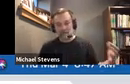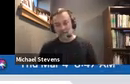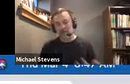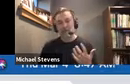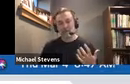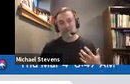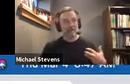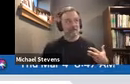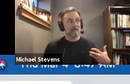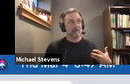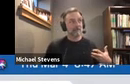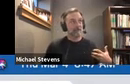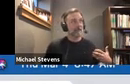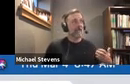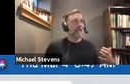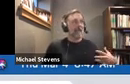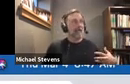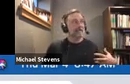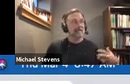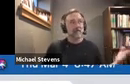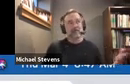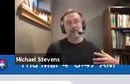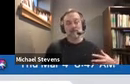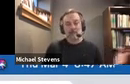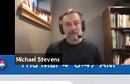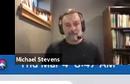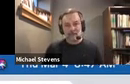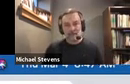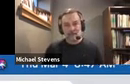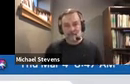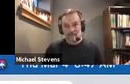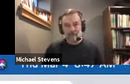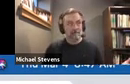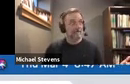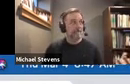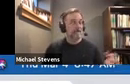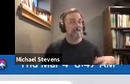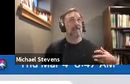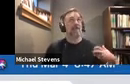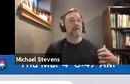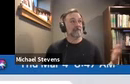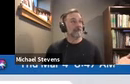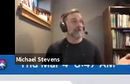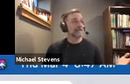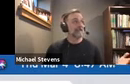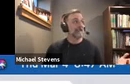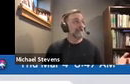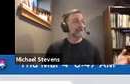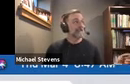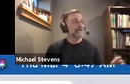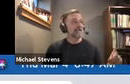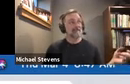really the backbone of our business has been built on. And it's a self-service portal to get translations done self-service product.